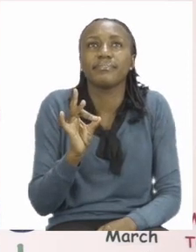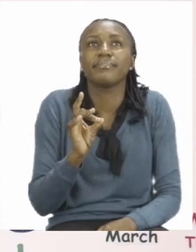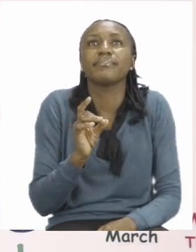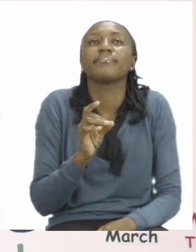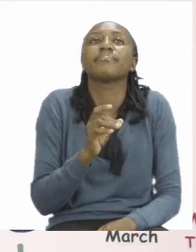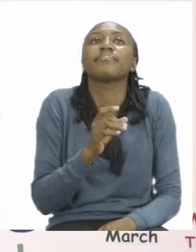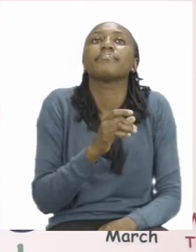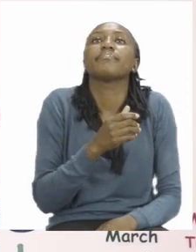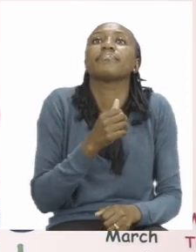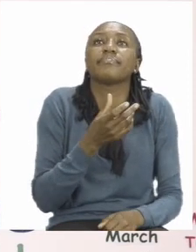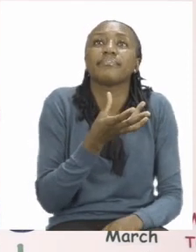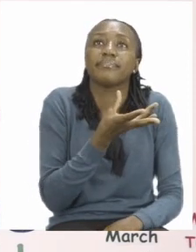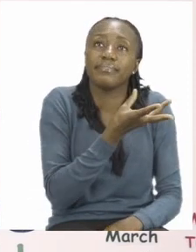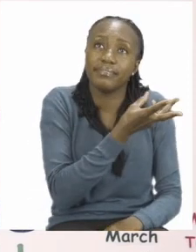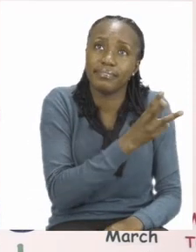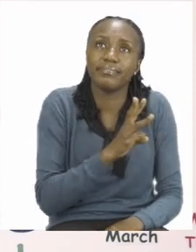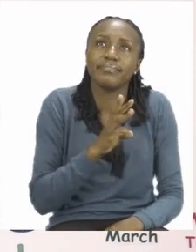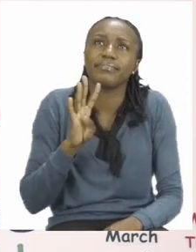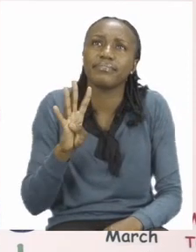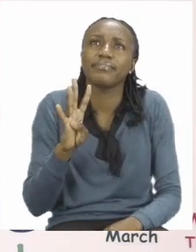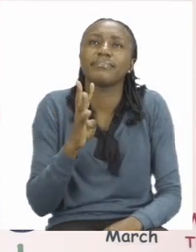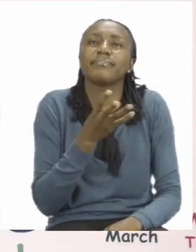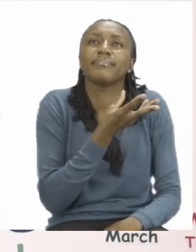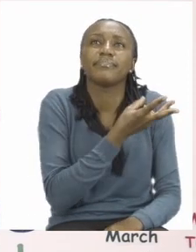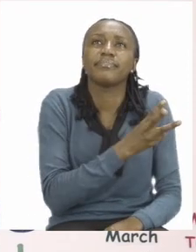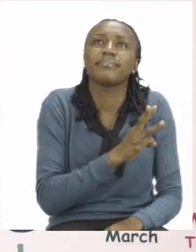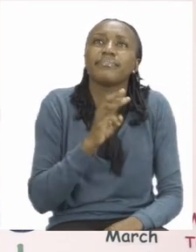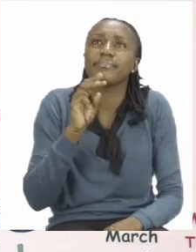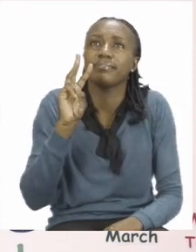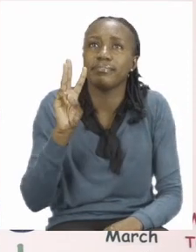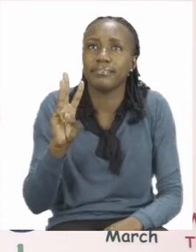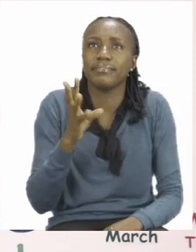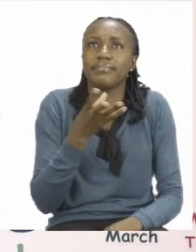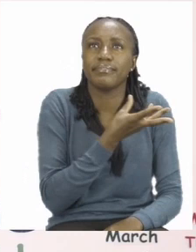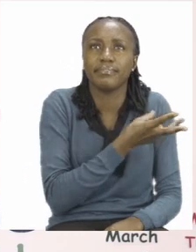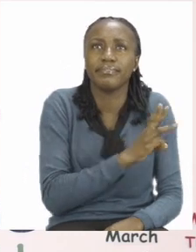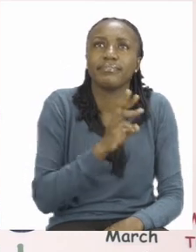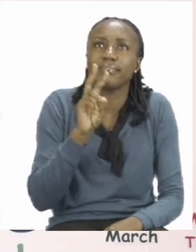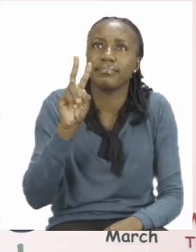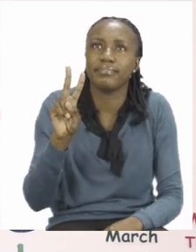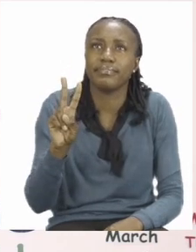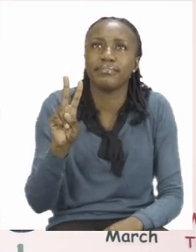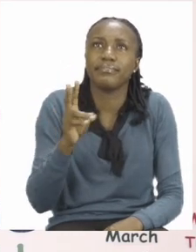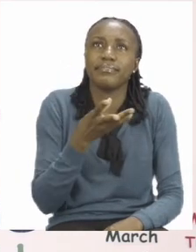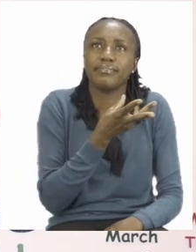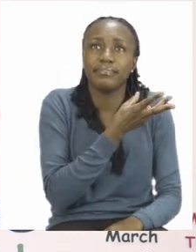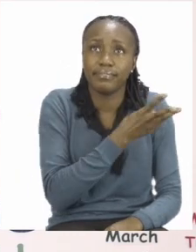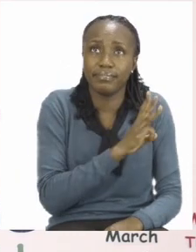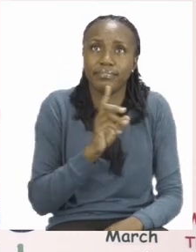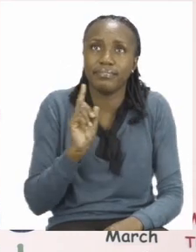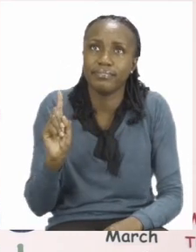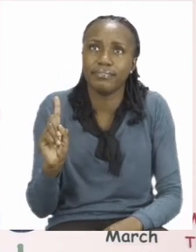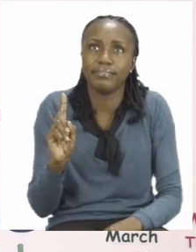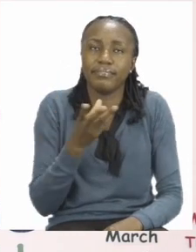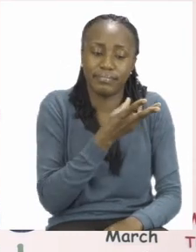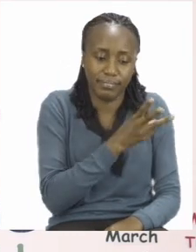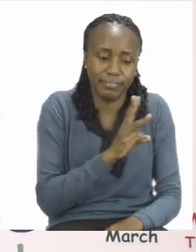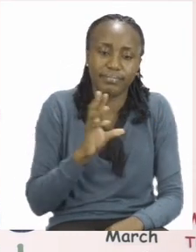65, 64, 63, 62, 61,